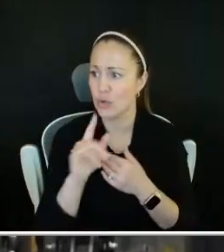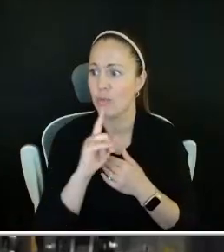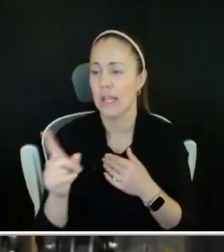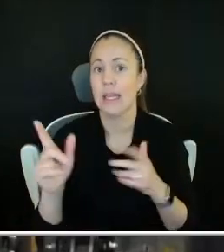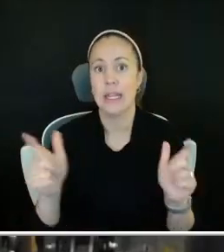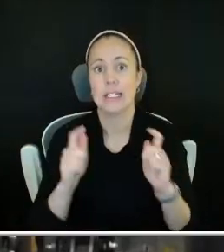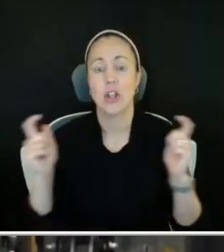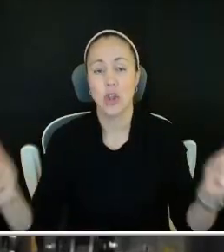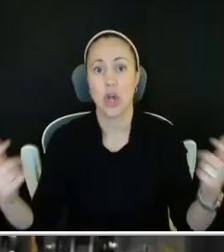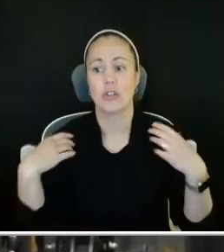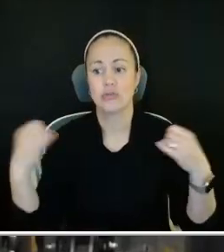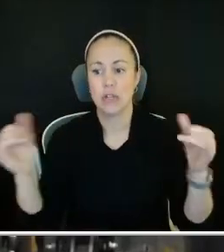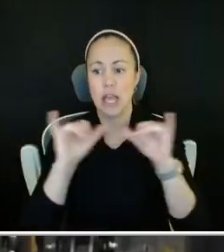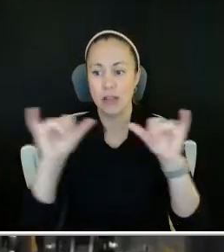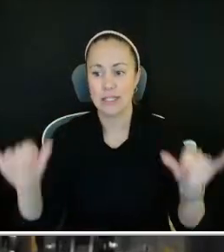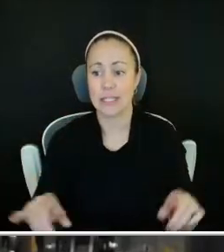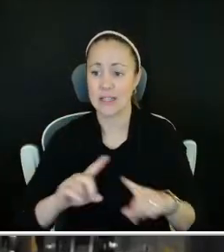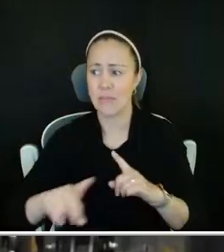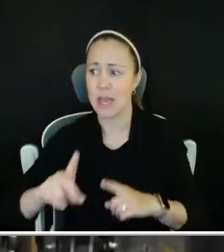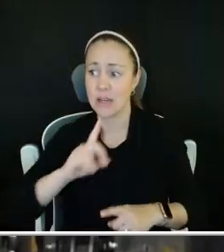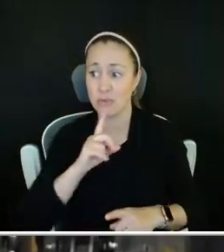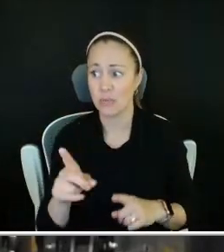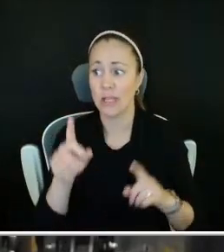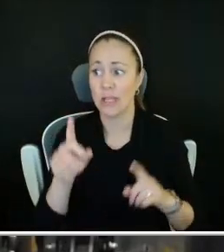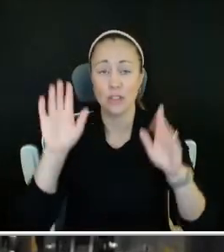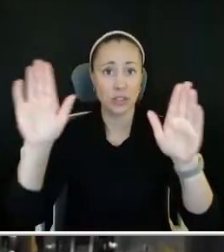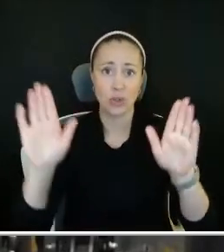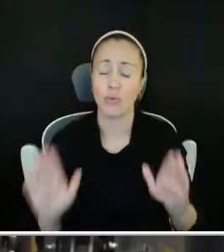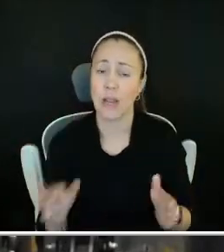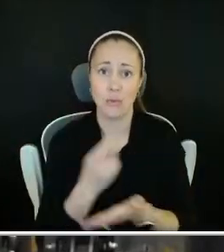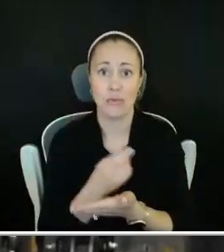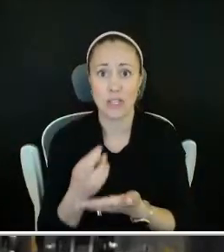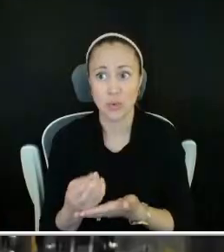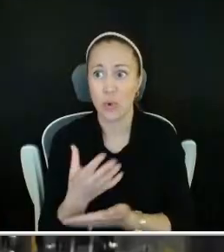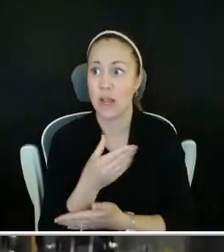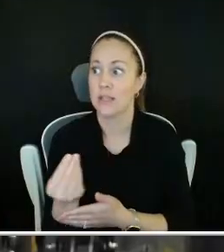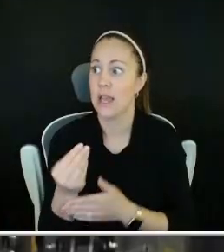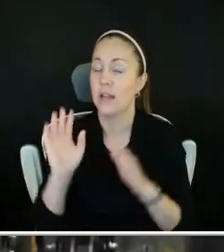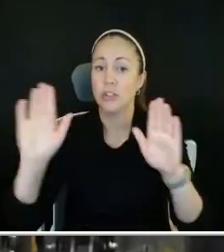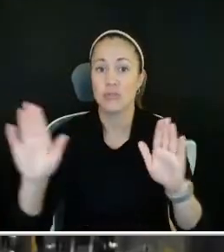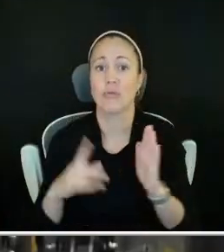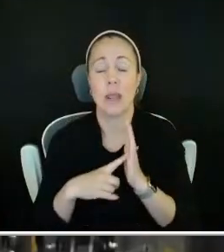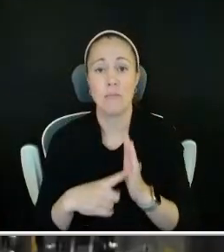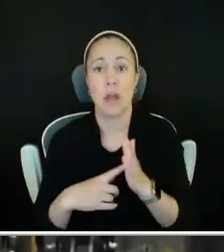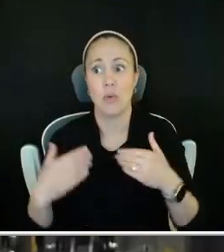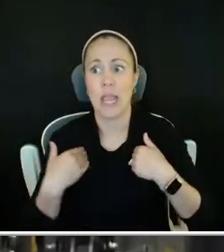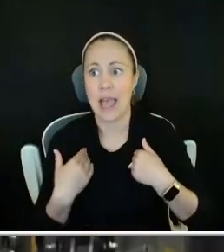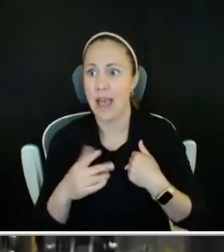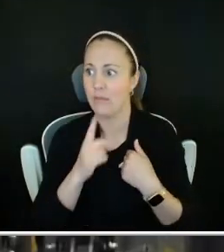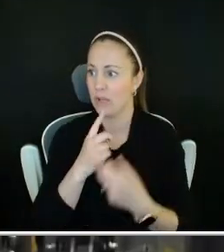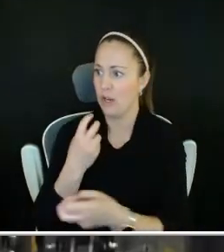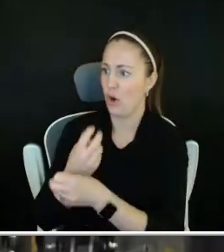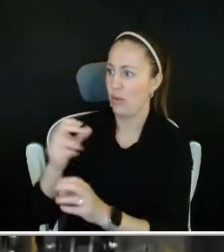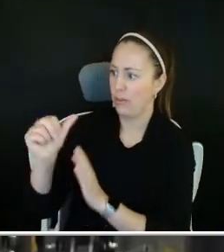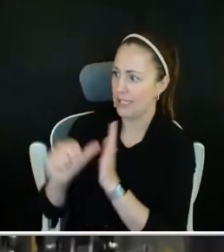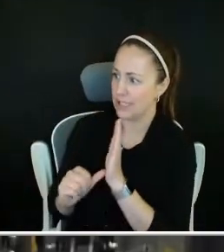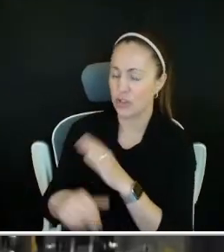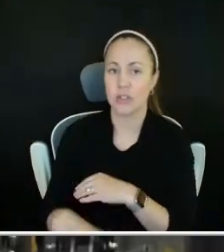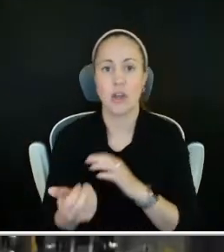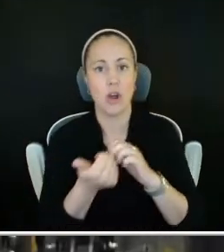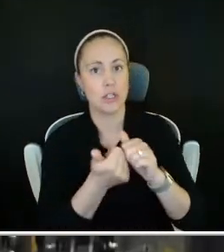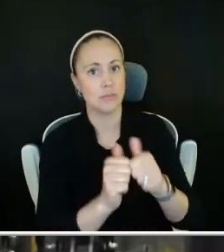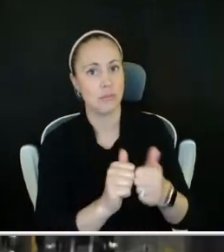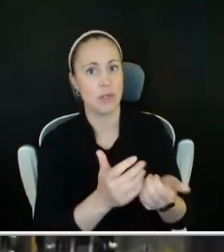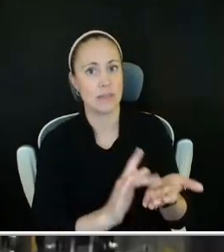really just a great resource that we have and a great model that we have, where we have our orthopedic surgeons and sports med physicians able